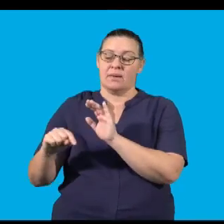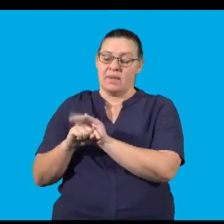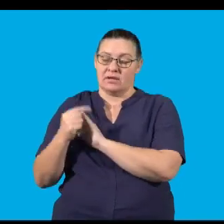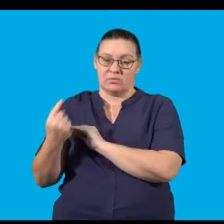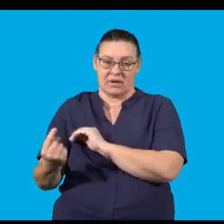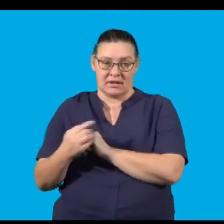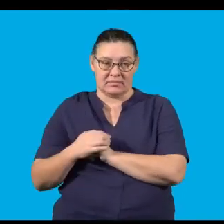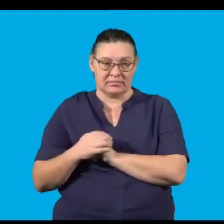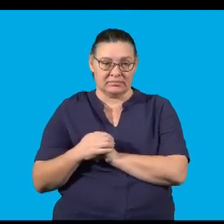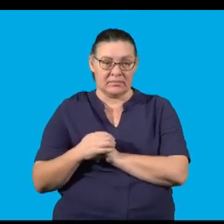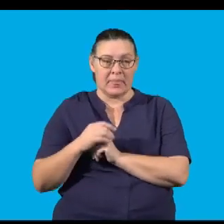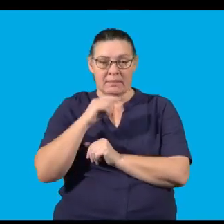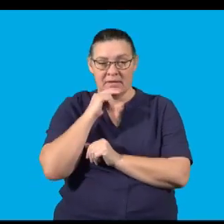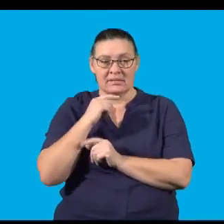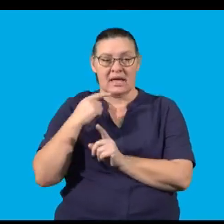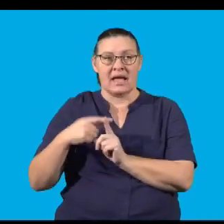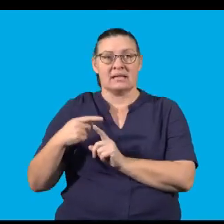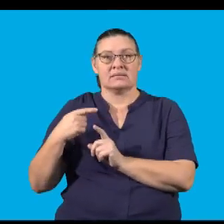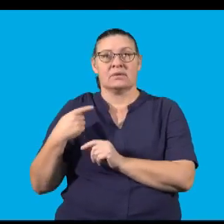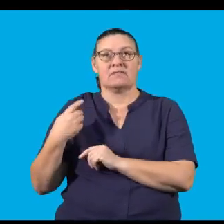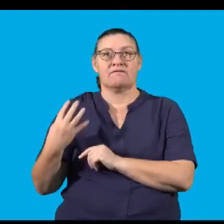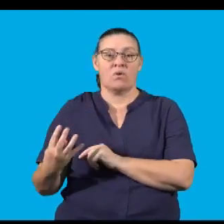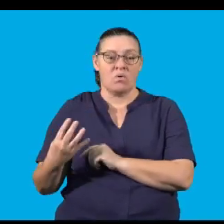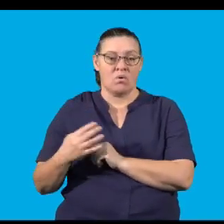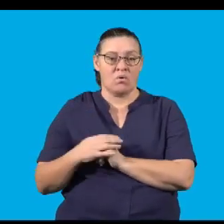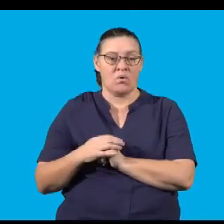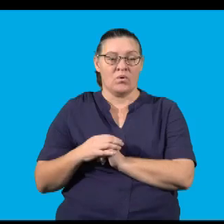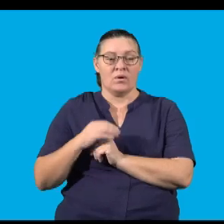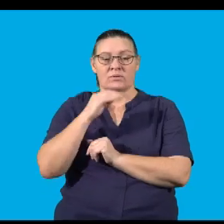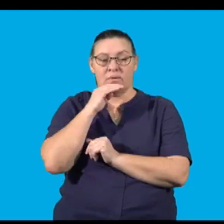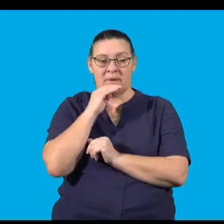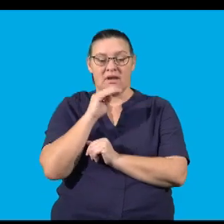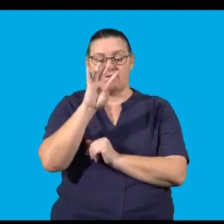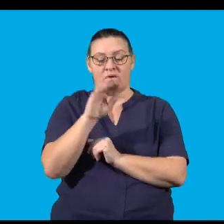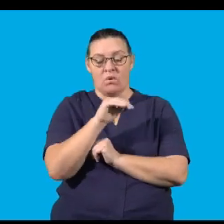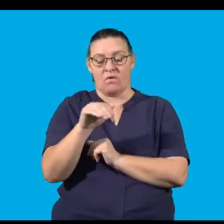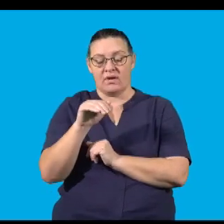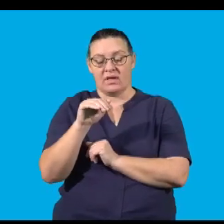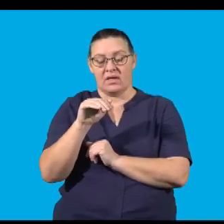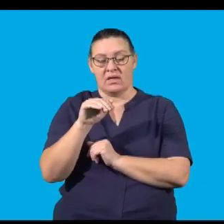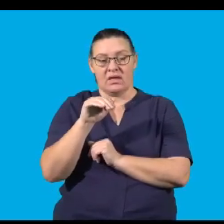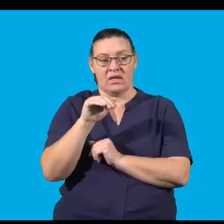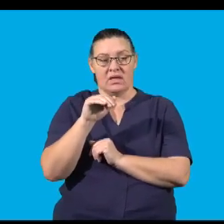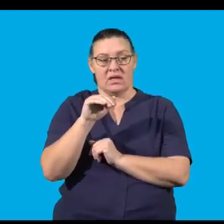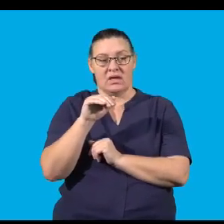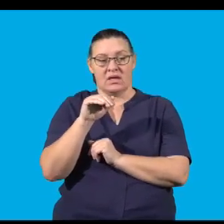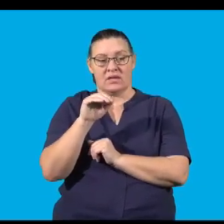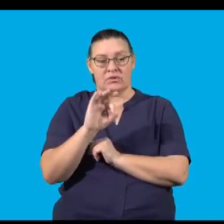-1, so it becomes x plus 4. Let's simplify. So we get 4/3x